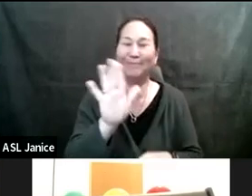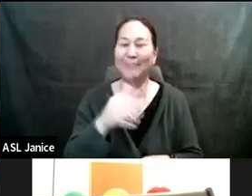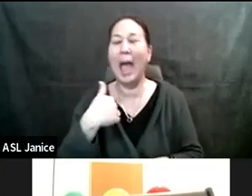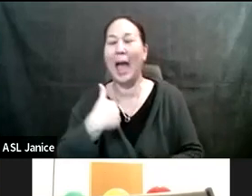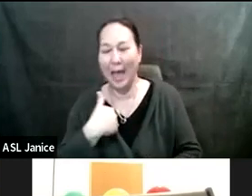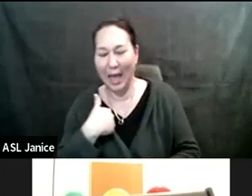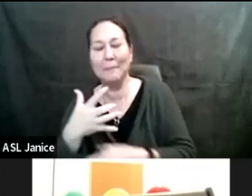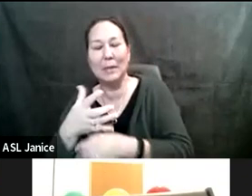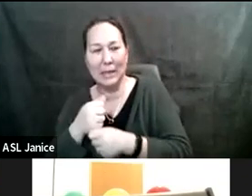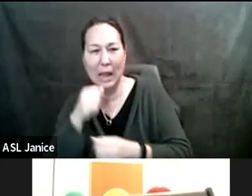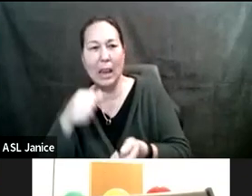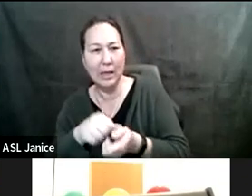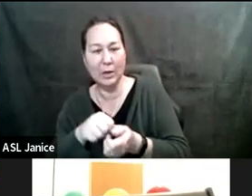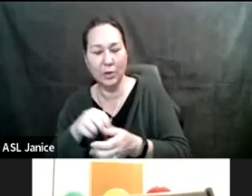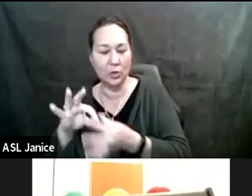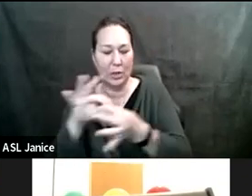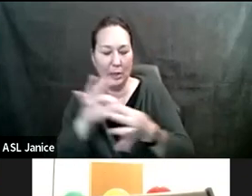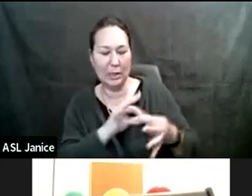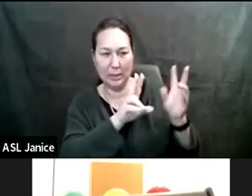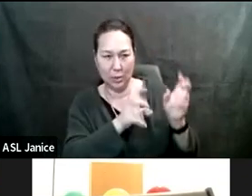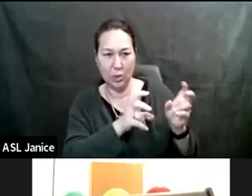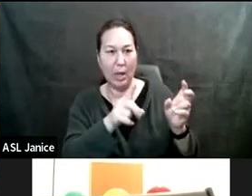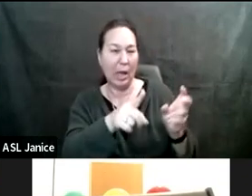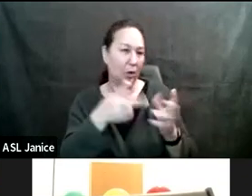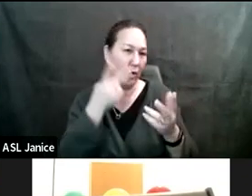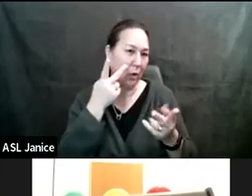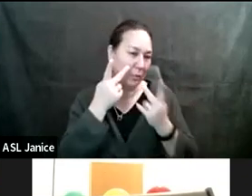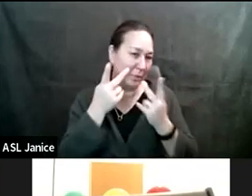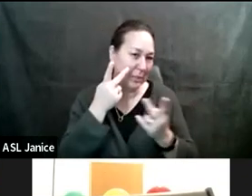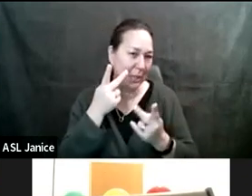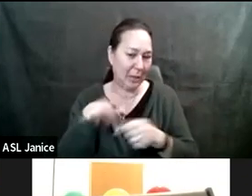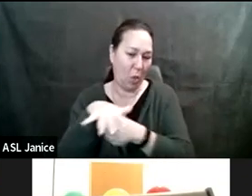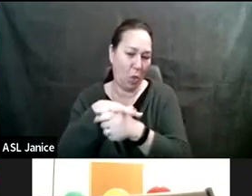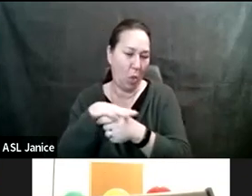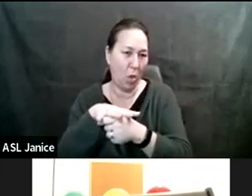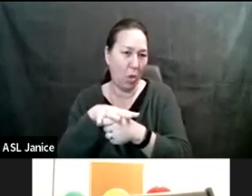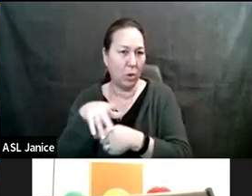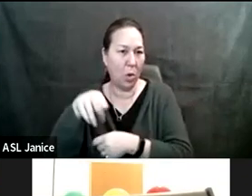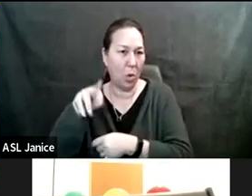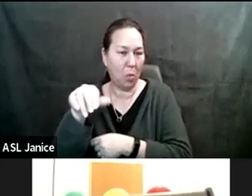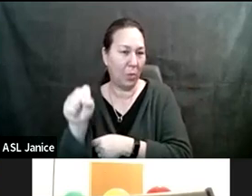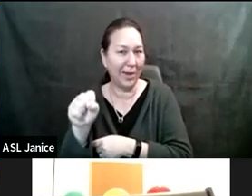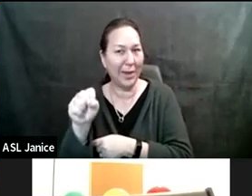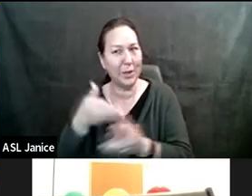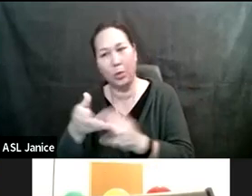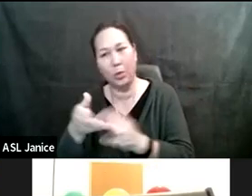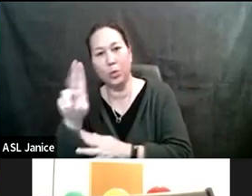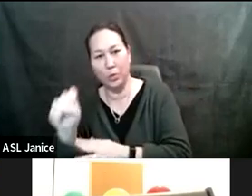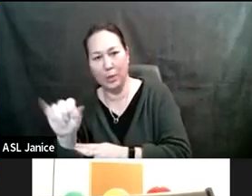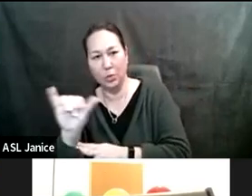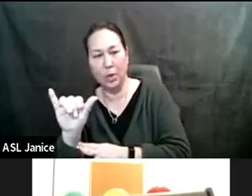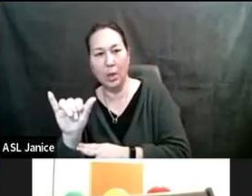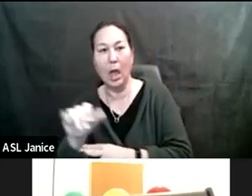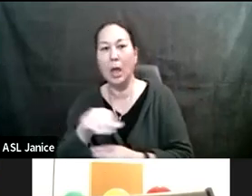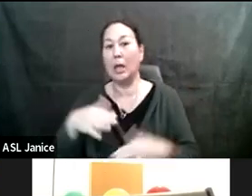this issue and then we've also probably read about it in the Press locally and a little bit nationally as well but it's the youth